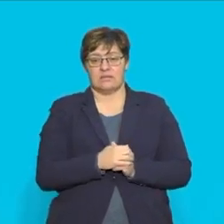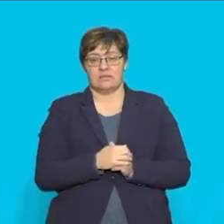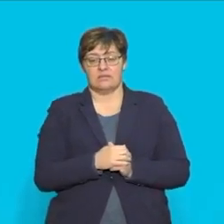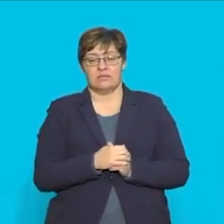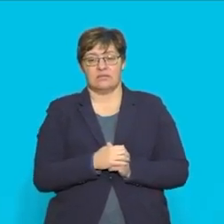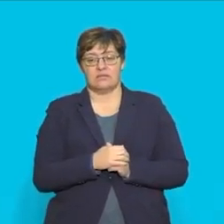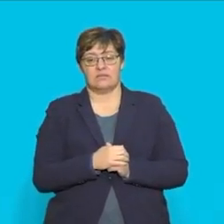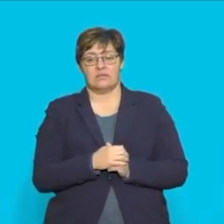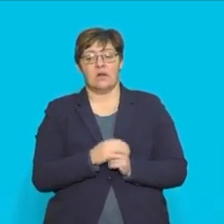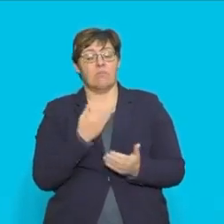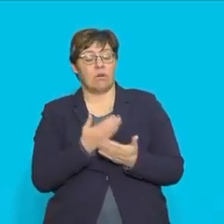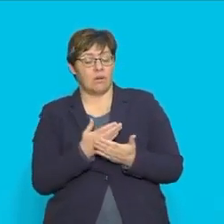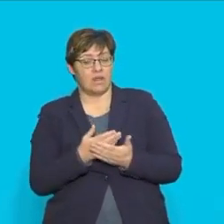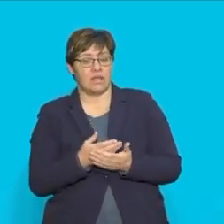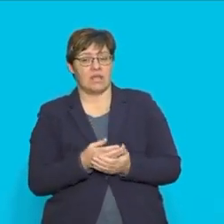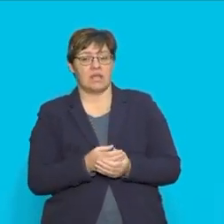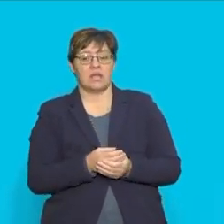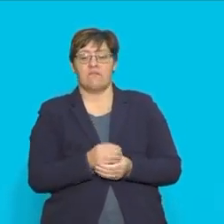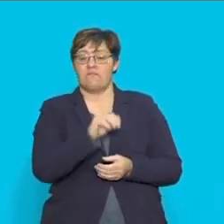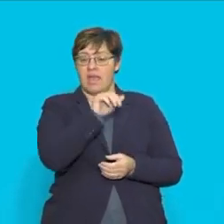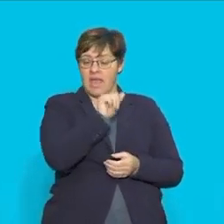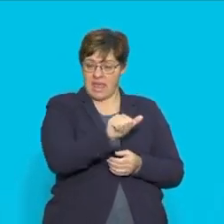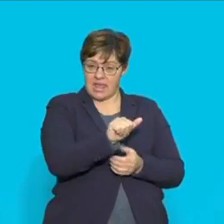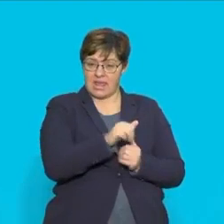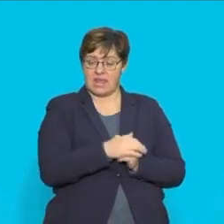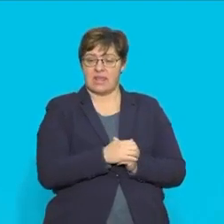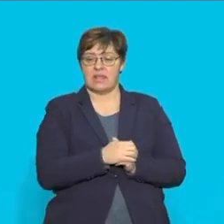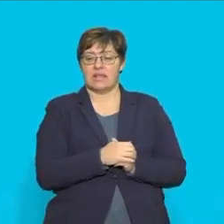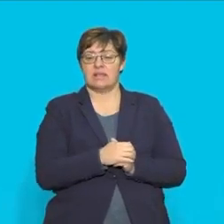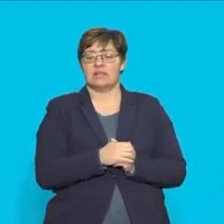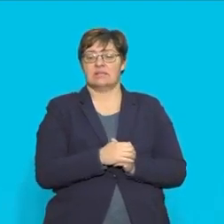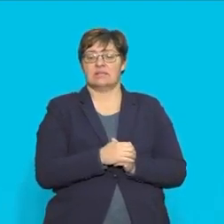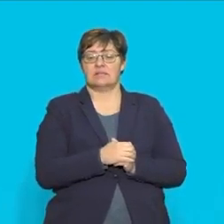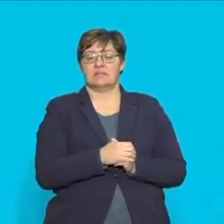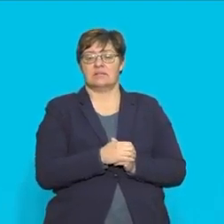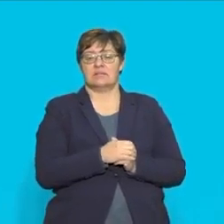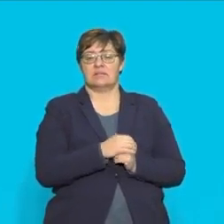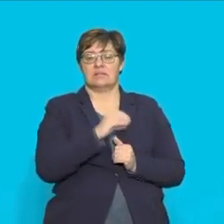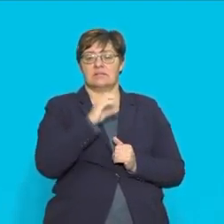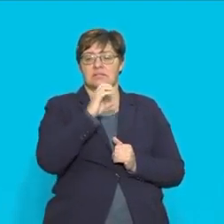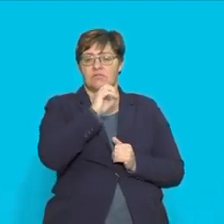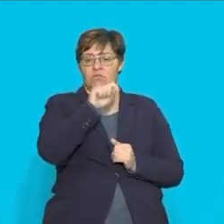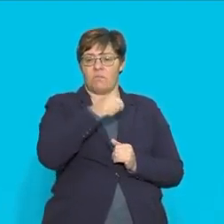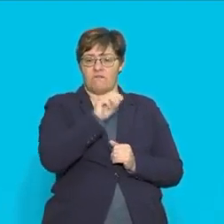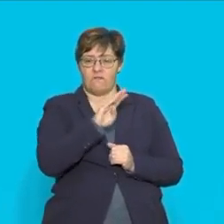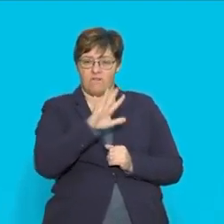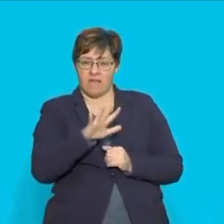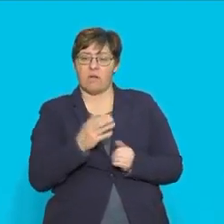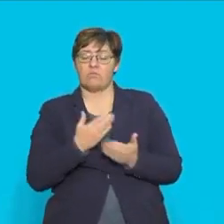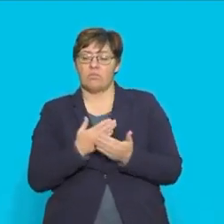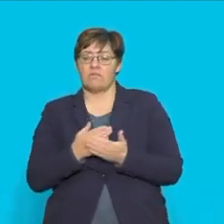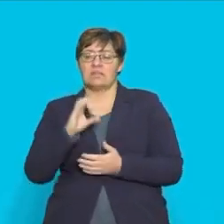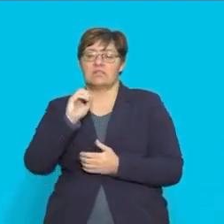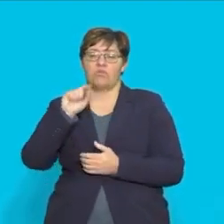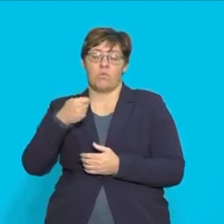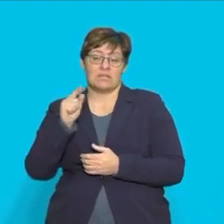Are we together? The probability of A, it's given there, which is 0.45. The probability of